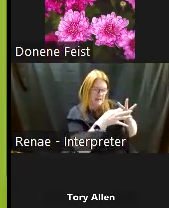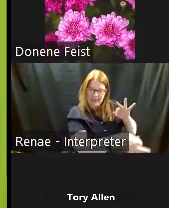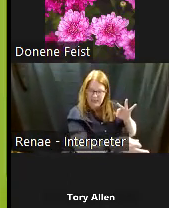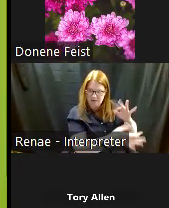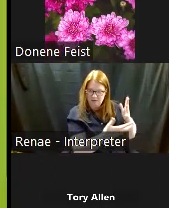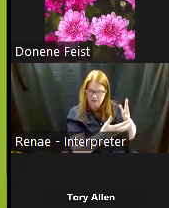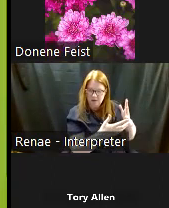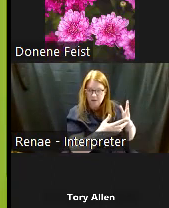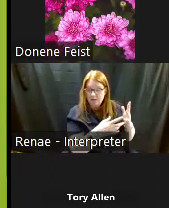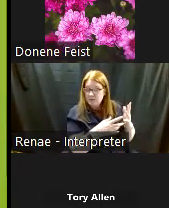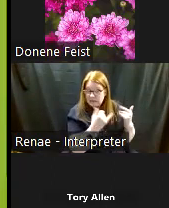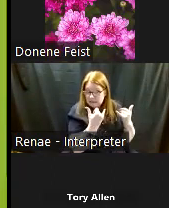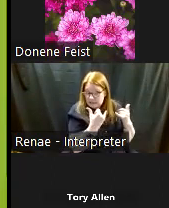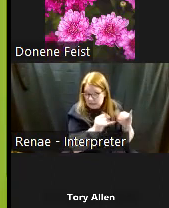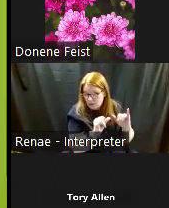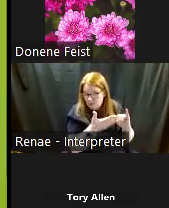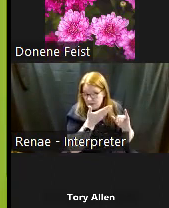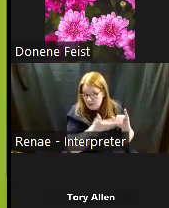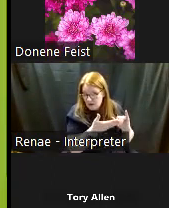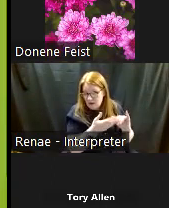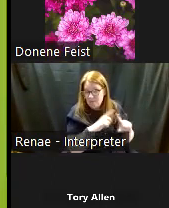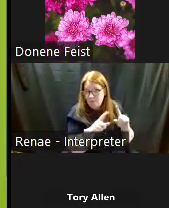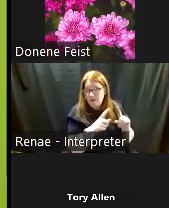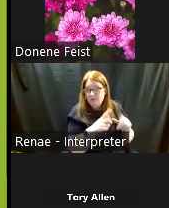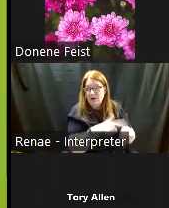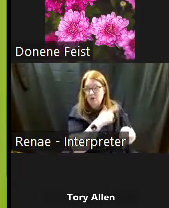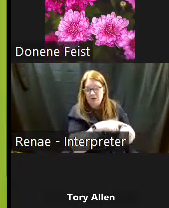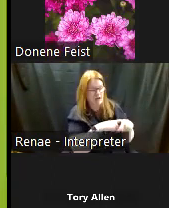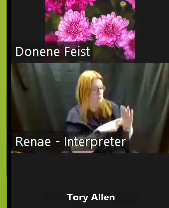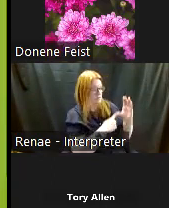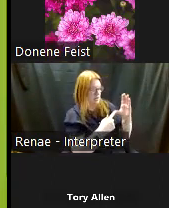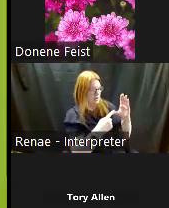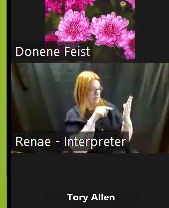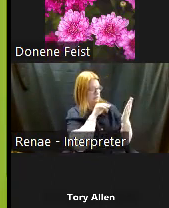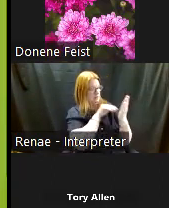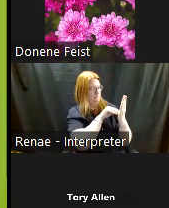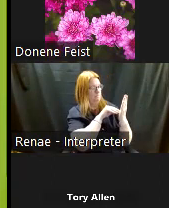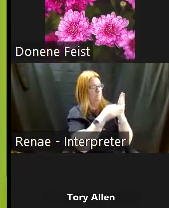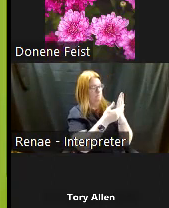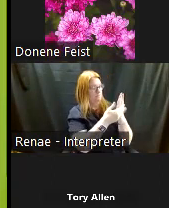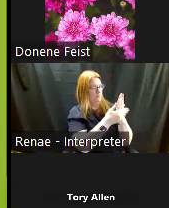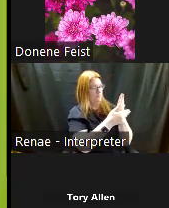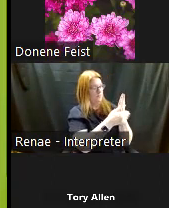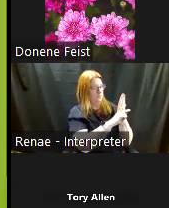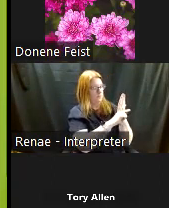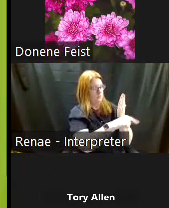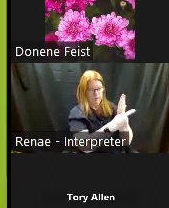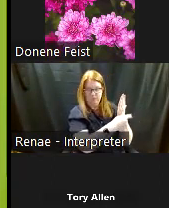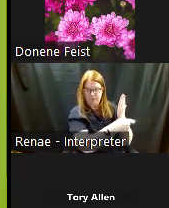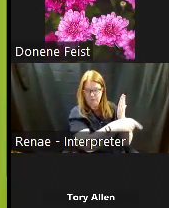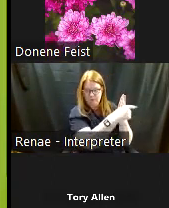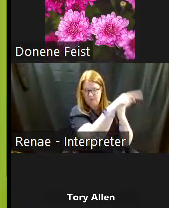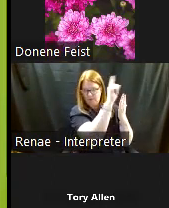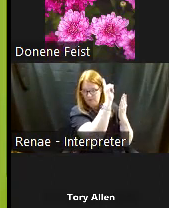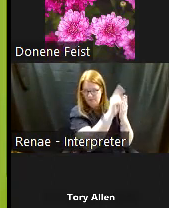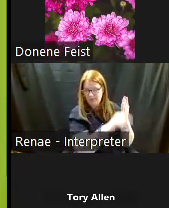going to be there, but it's going to be shifted out and it's going to take longer to get through the system. So we're looking at a lot of stuff behind the scenes as we're doing this testing.